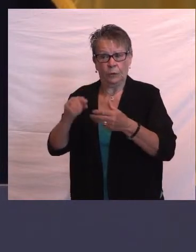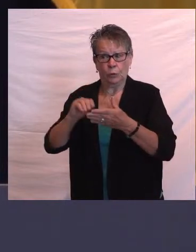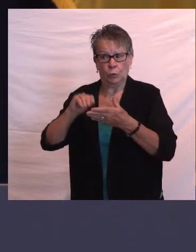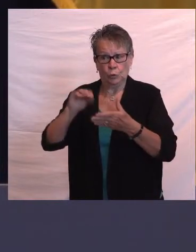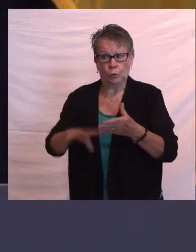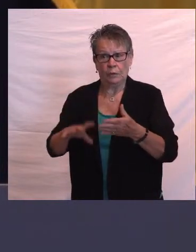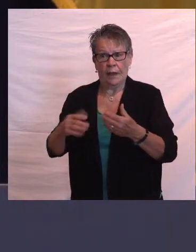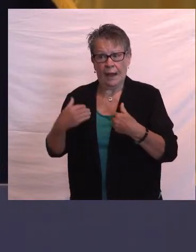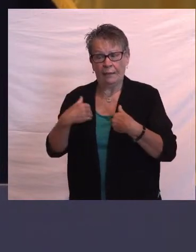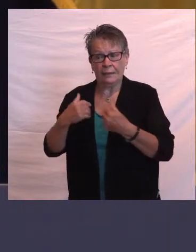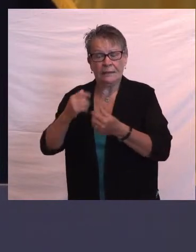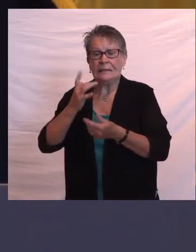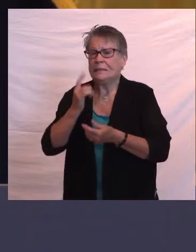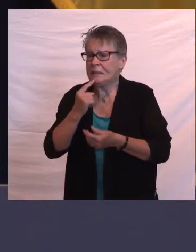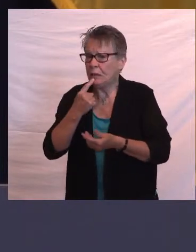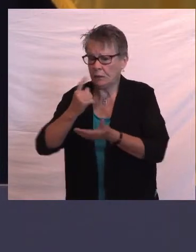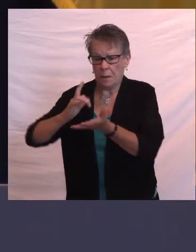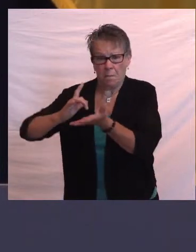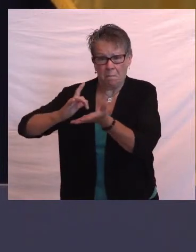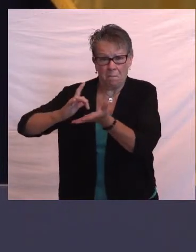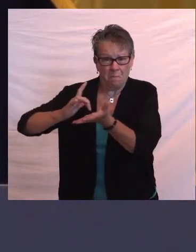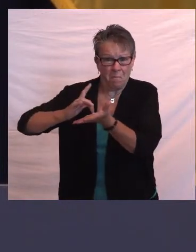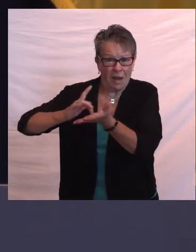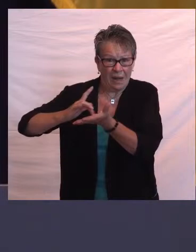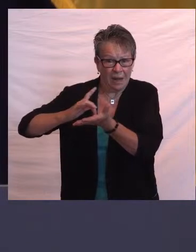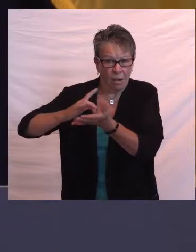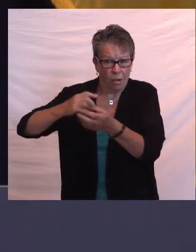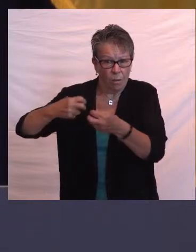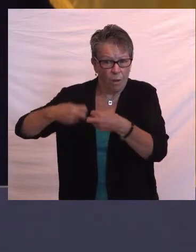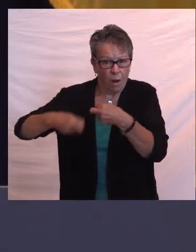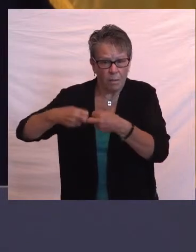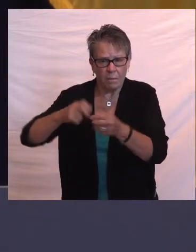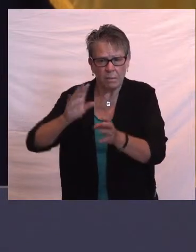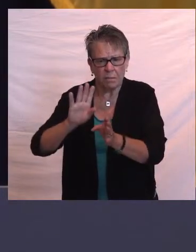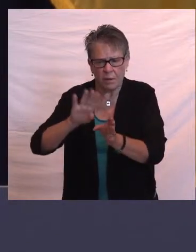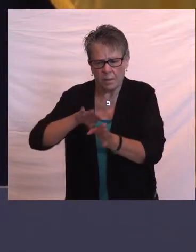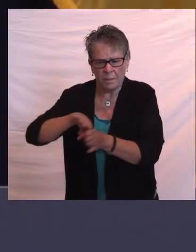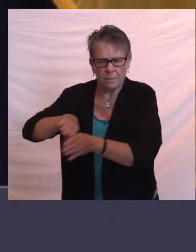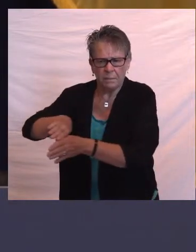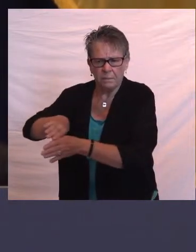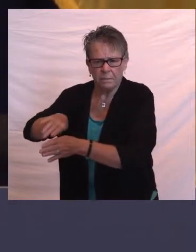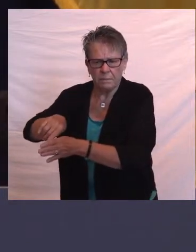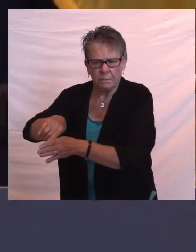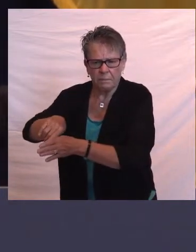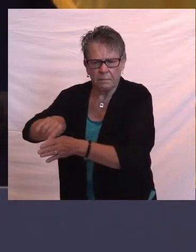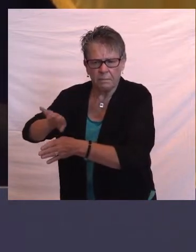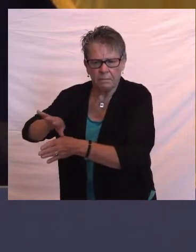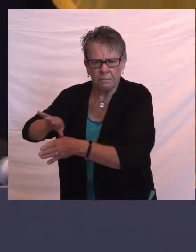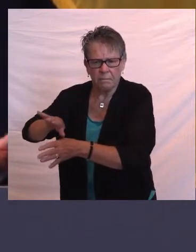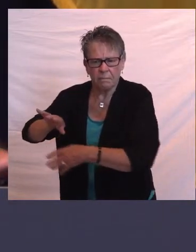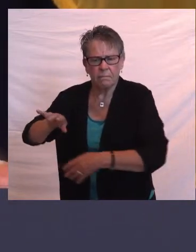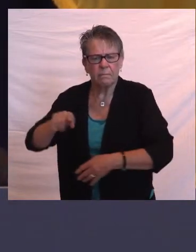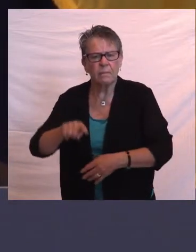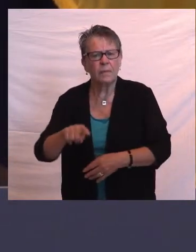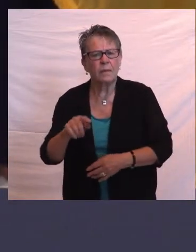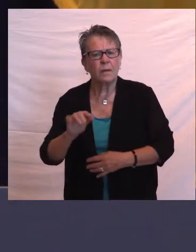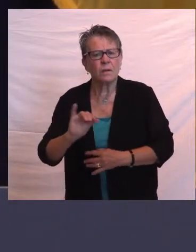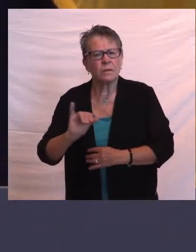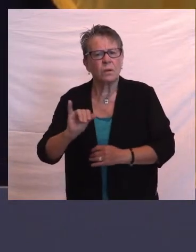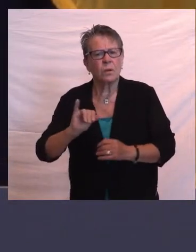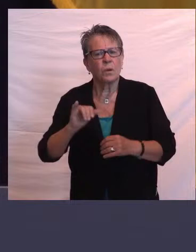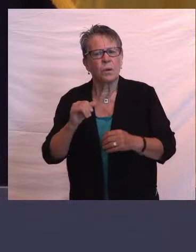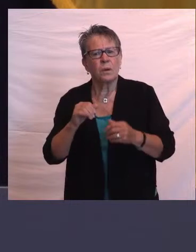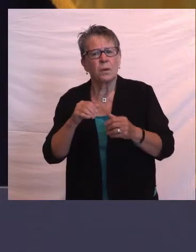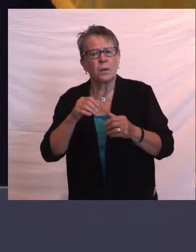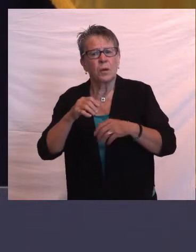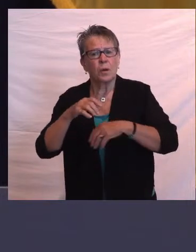professional's note to attest to that. I'm leaving aside, we're not going to have any more of these days, even with global warming and climate